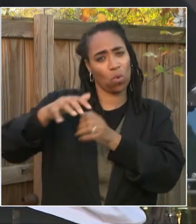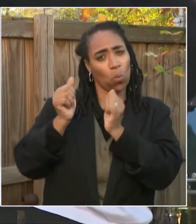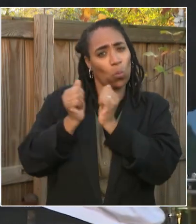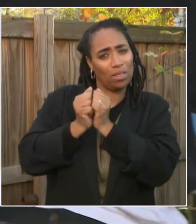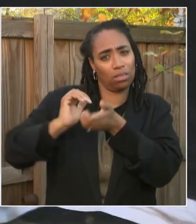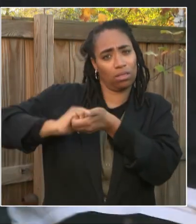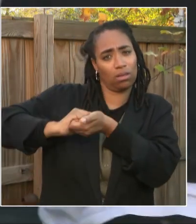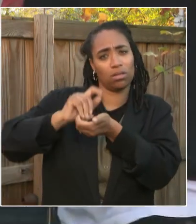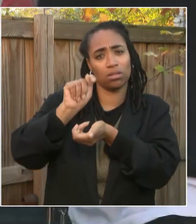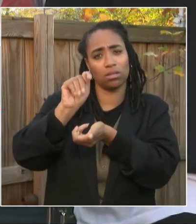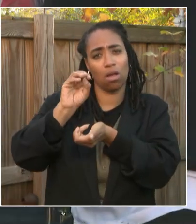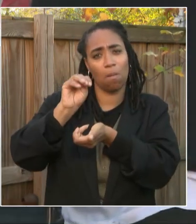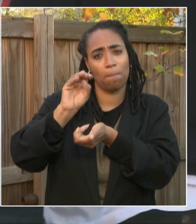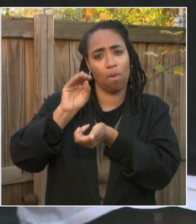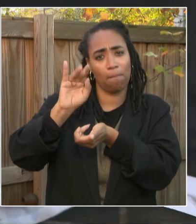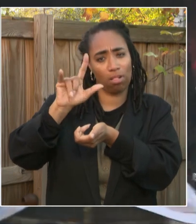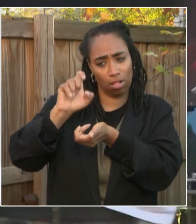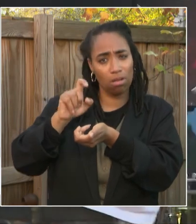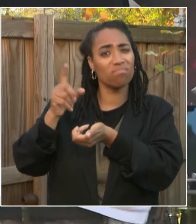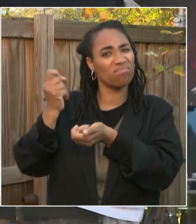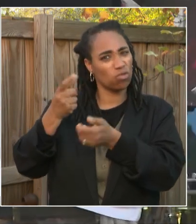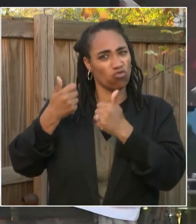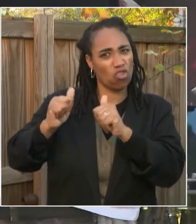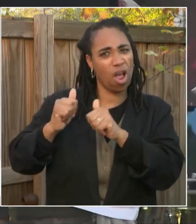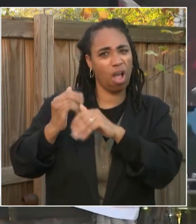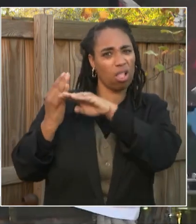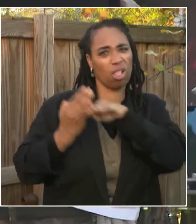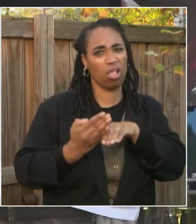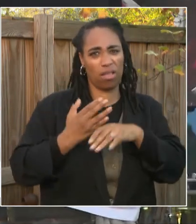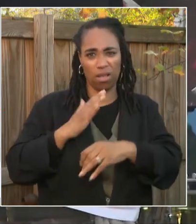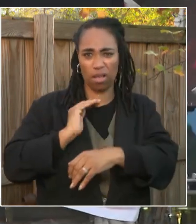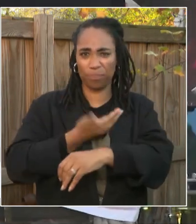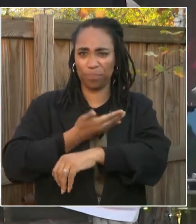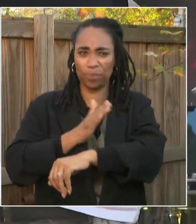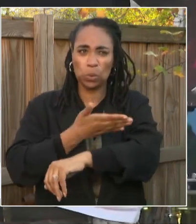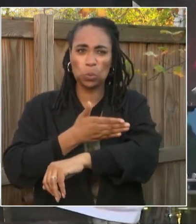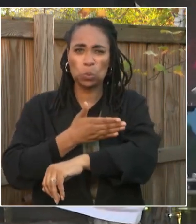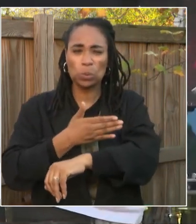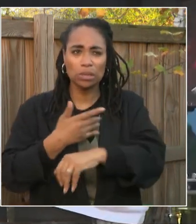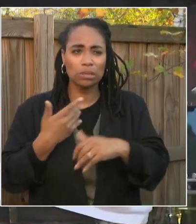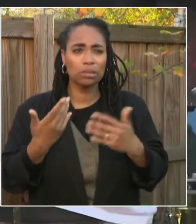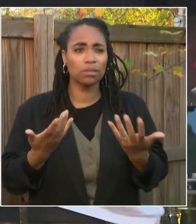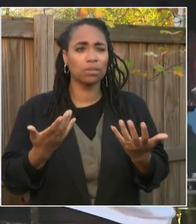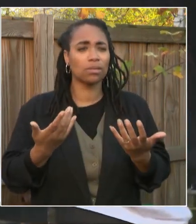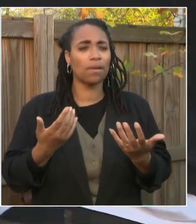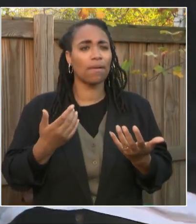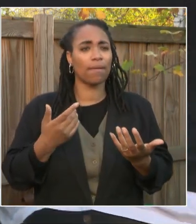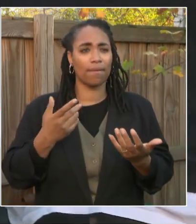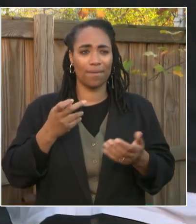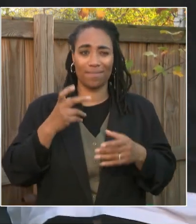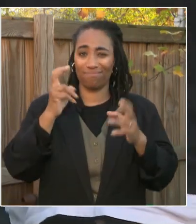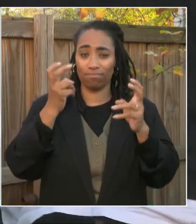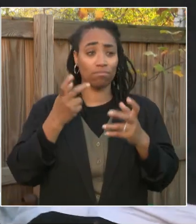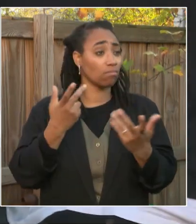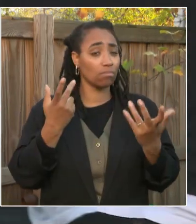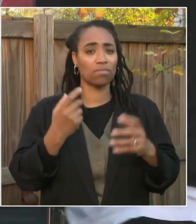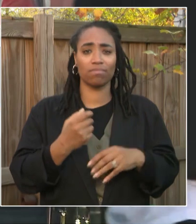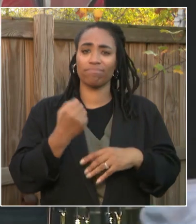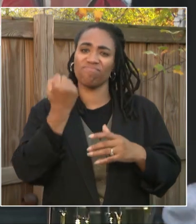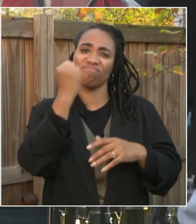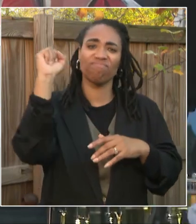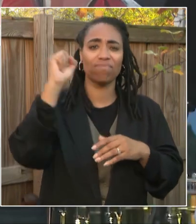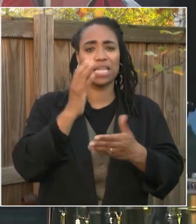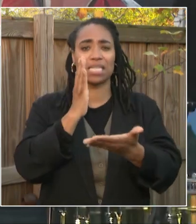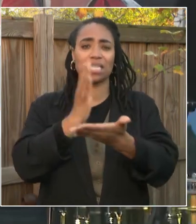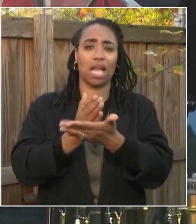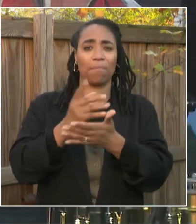D.C. We stopped the Not in D.C. movement, stopped corporations from defiling the legacy of one of our heroes,